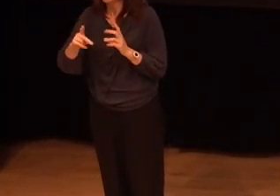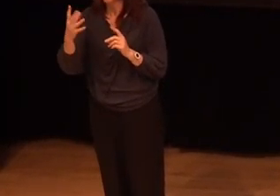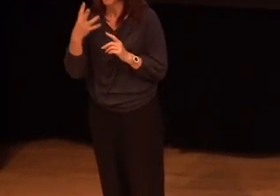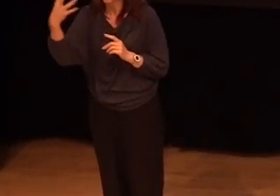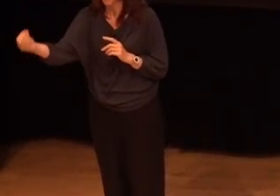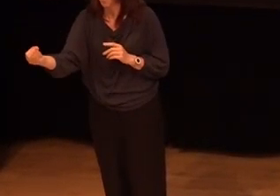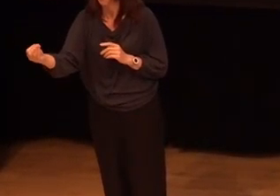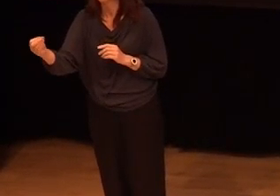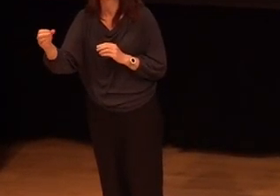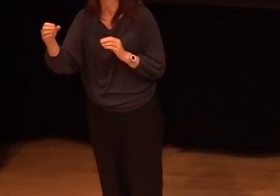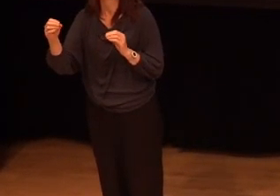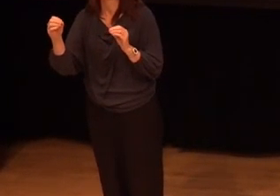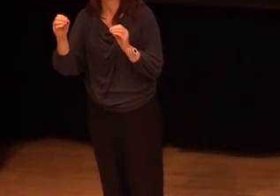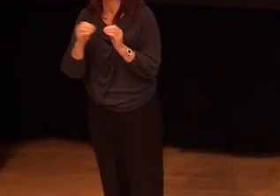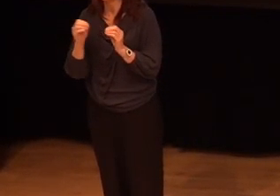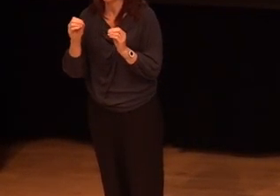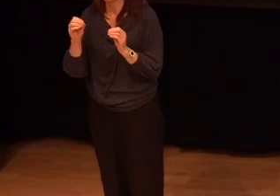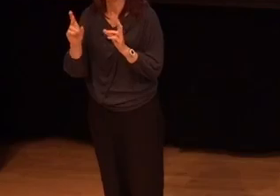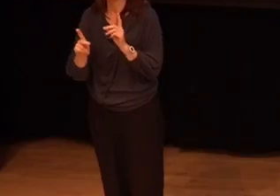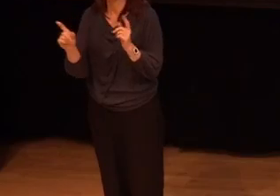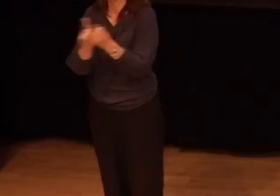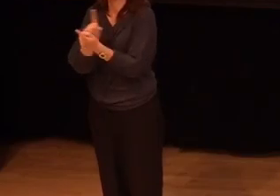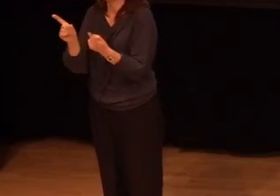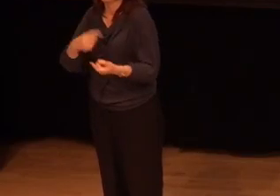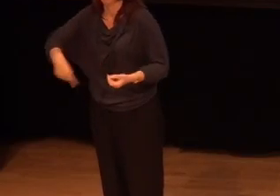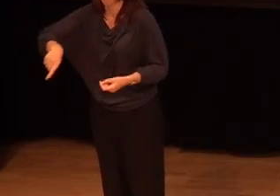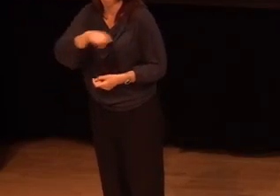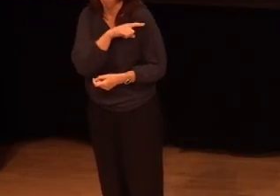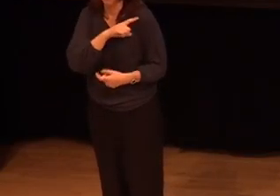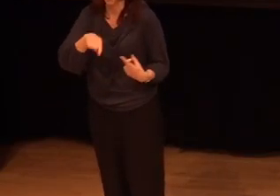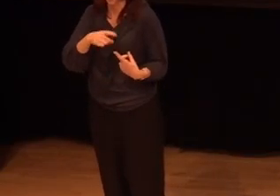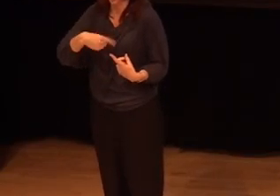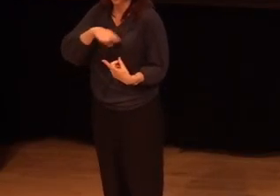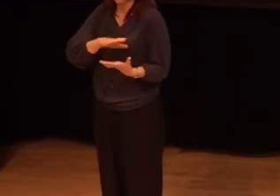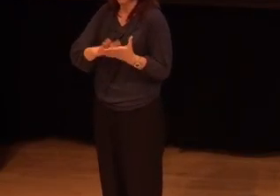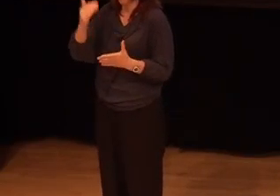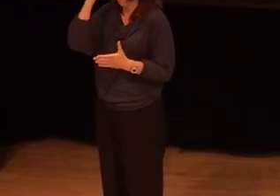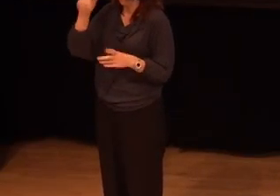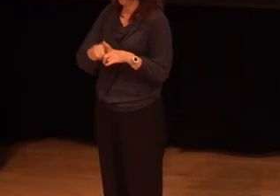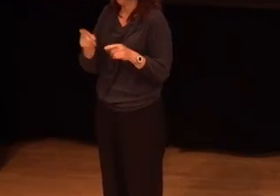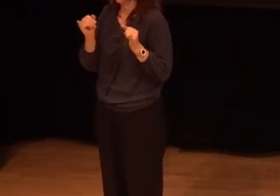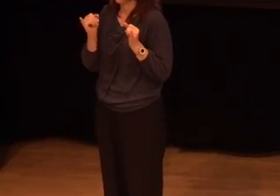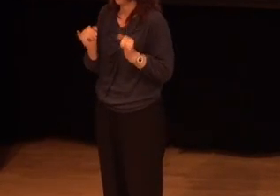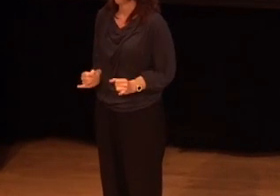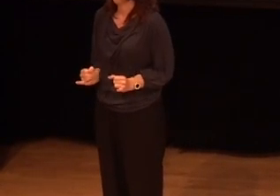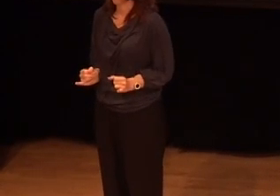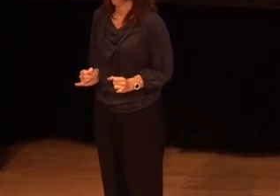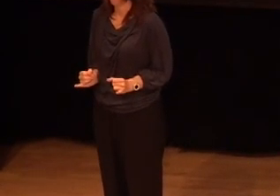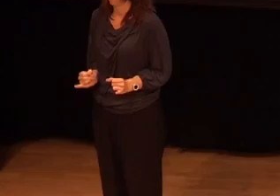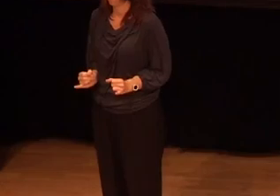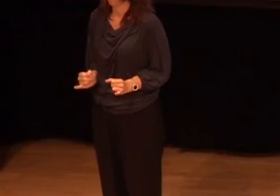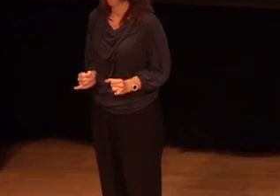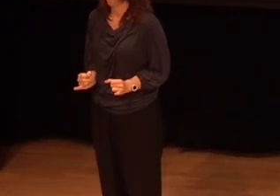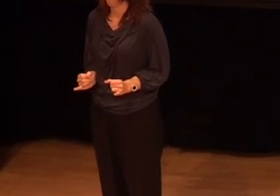the less important disability becomes. Yeah. Because as you become known as an individual, you become known as